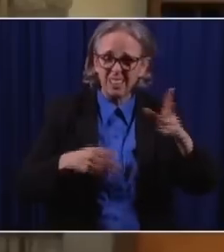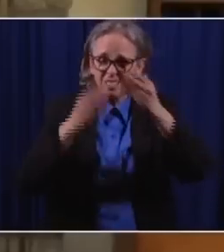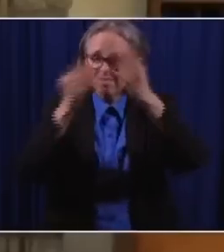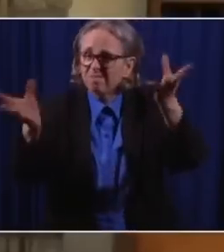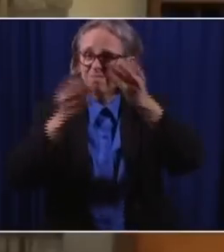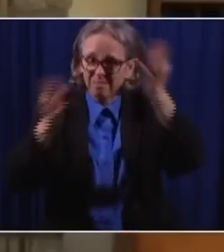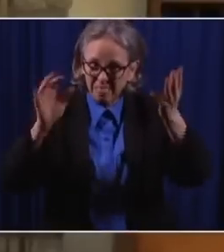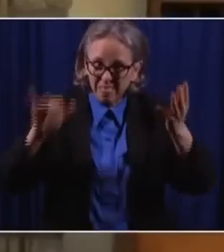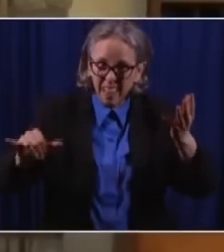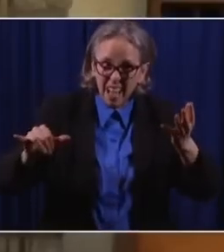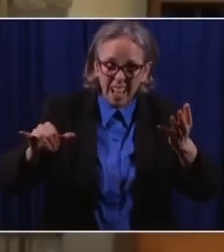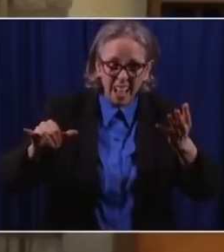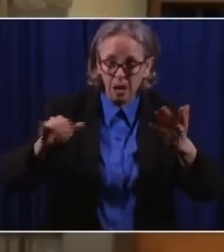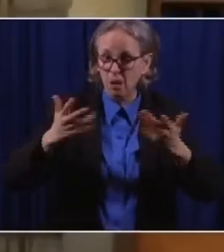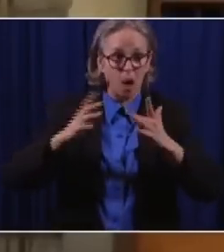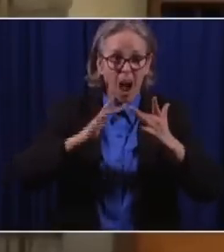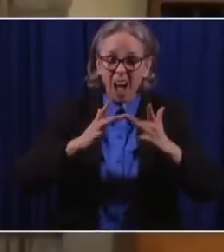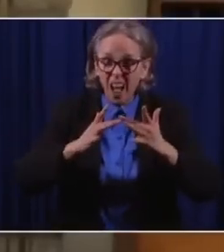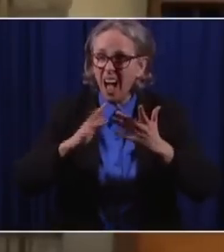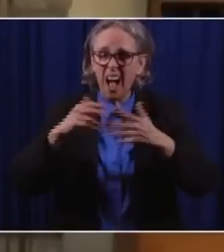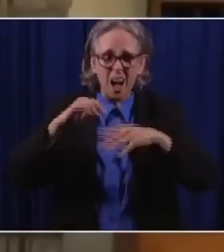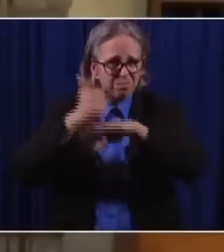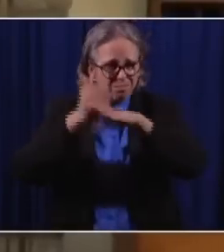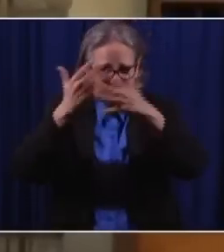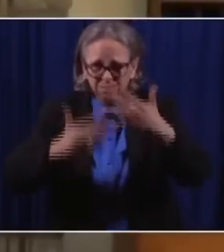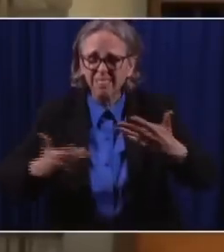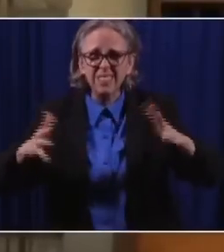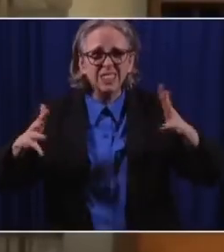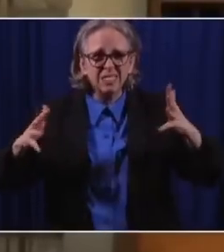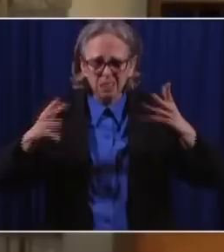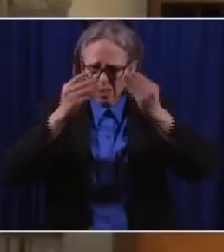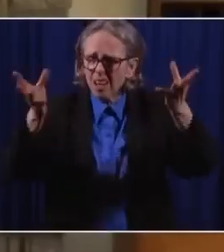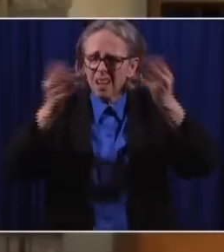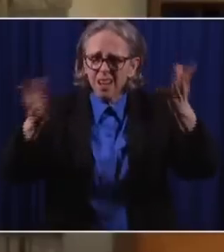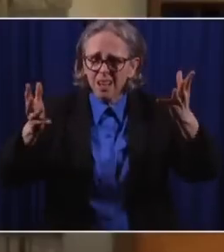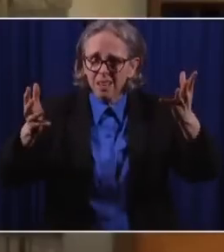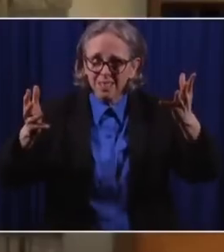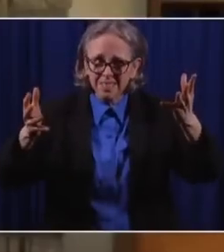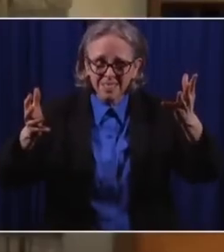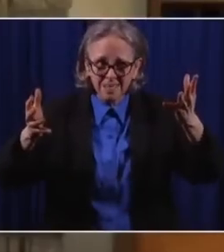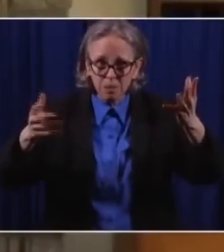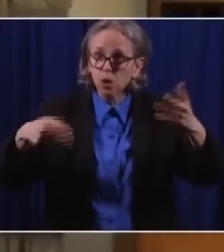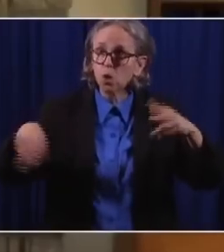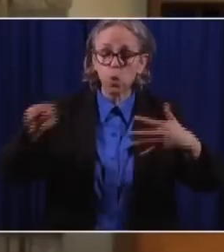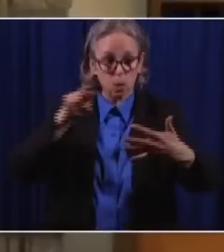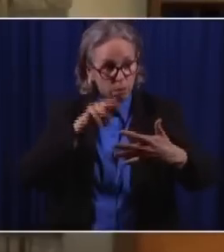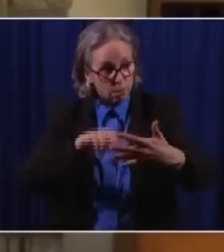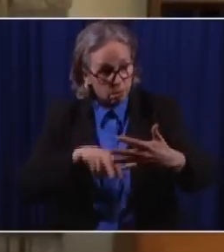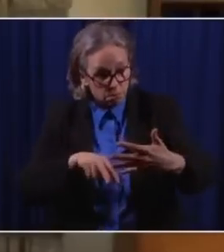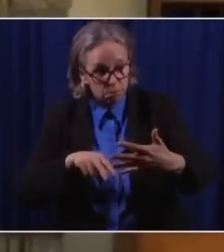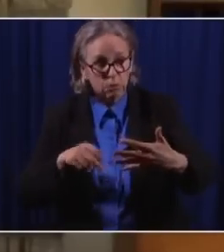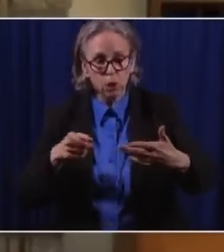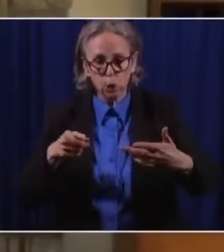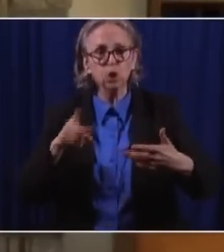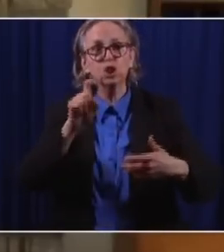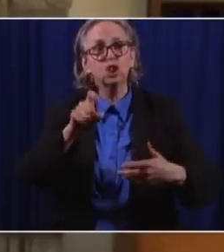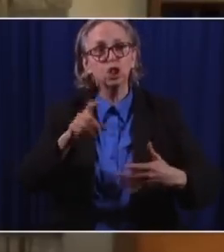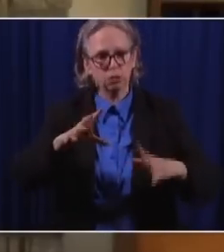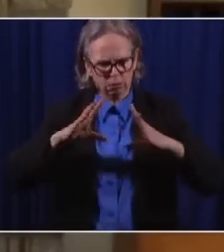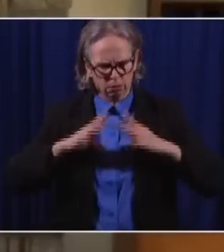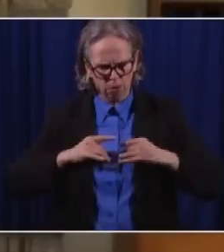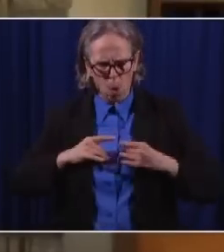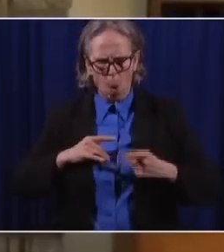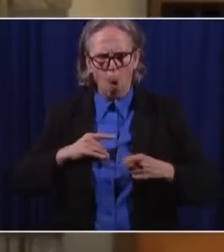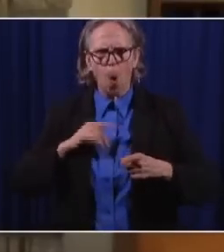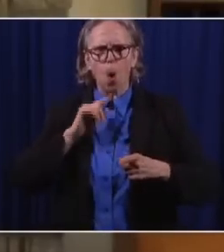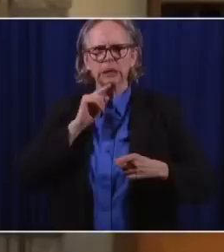the information that we're putting out today, anybody who looks at it should be scared to death about it. This should scare you that you